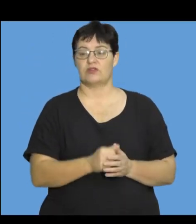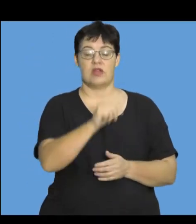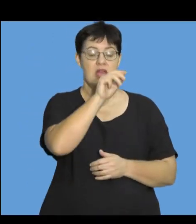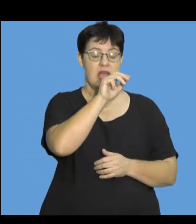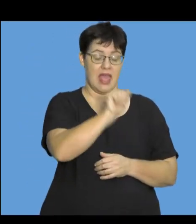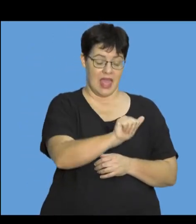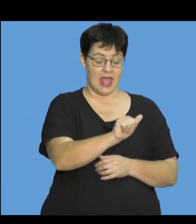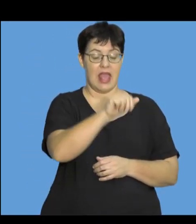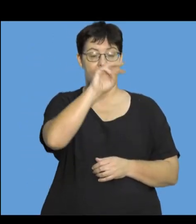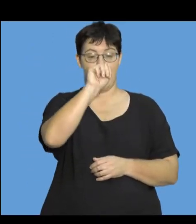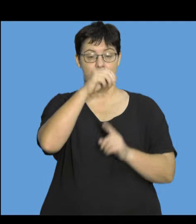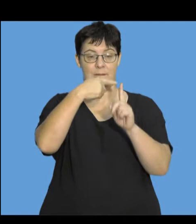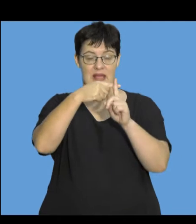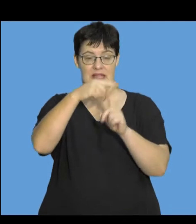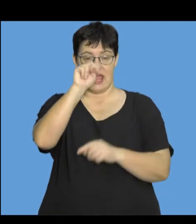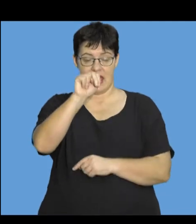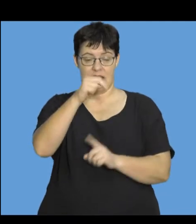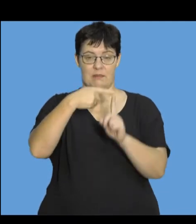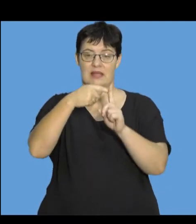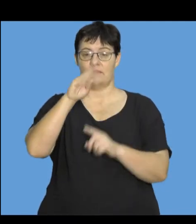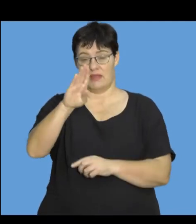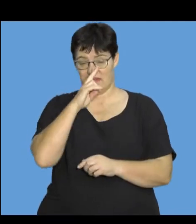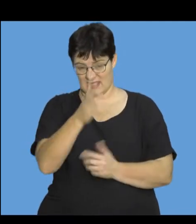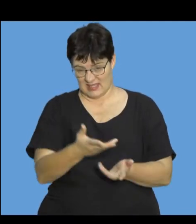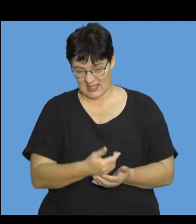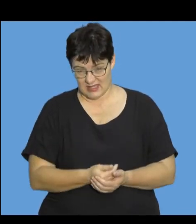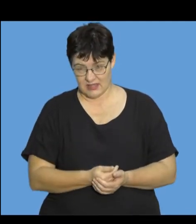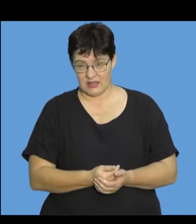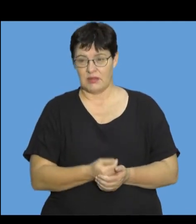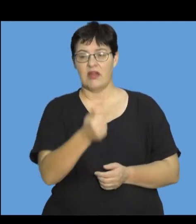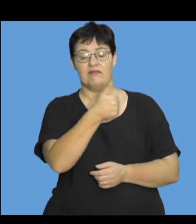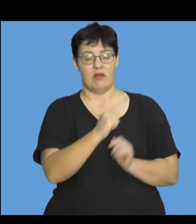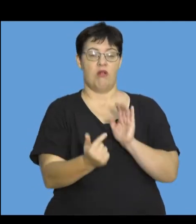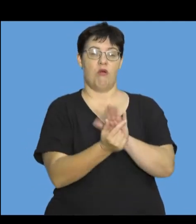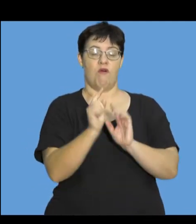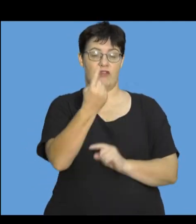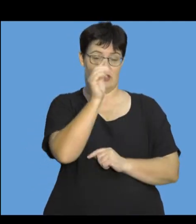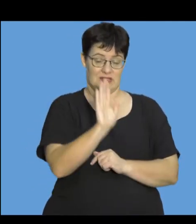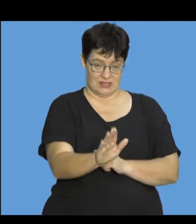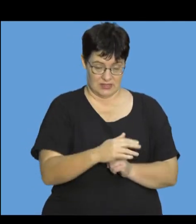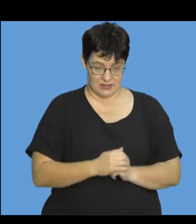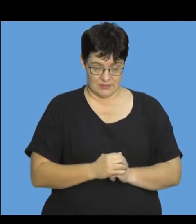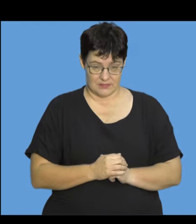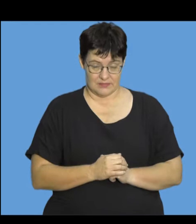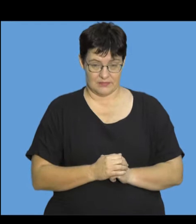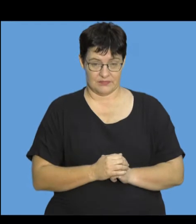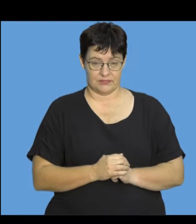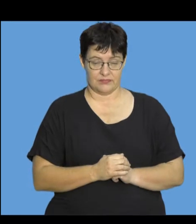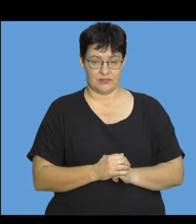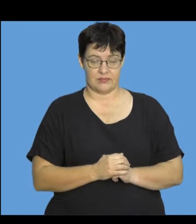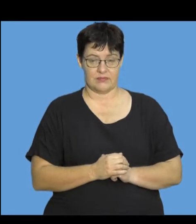m plus n plus the b there. And that's the first law that has to do with